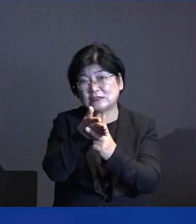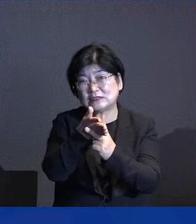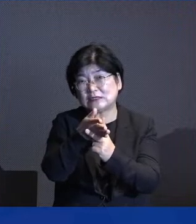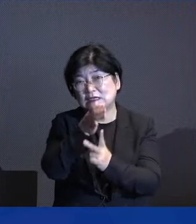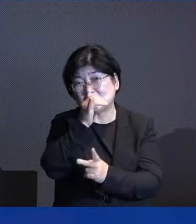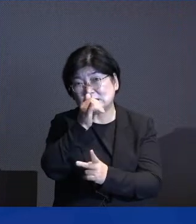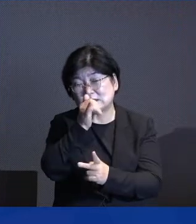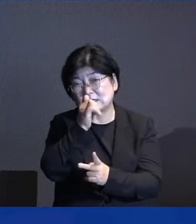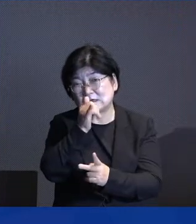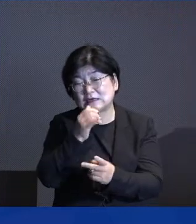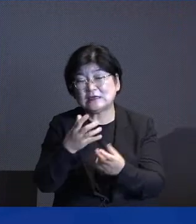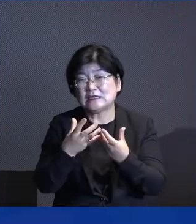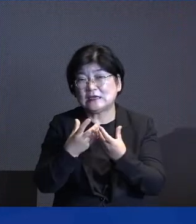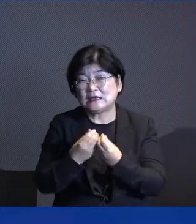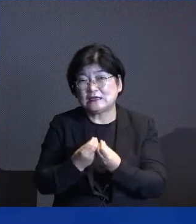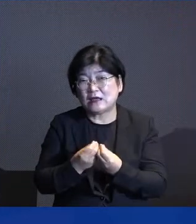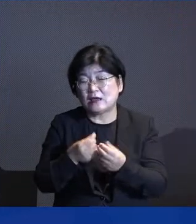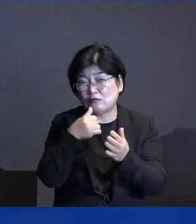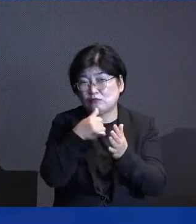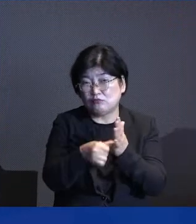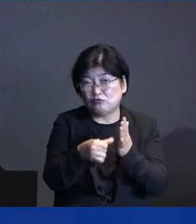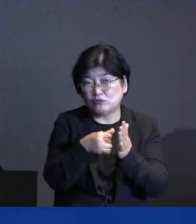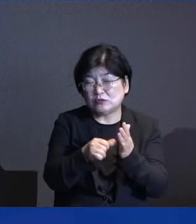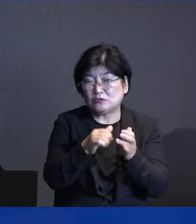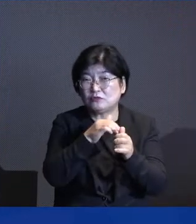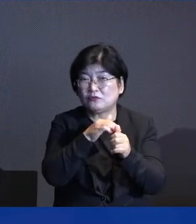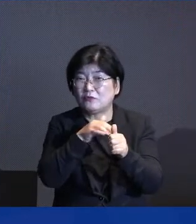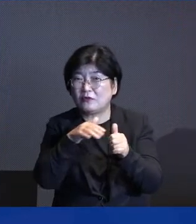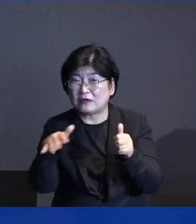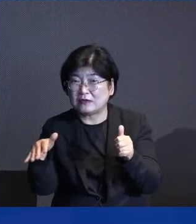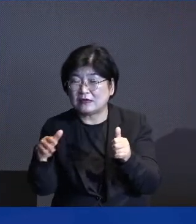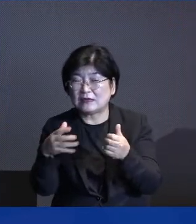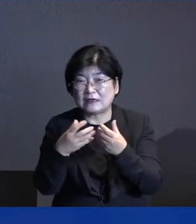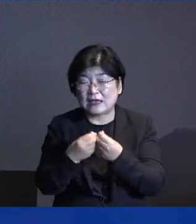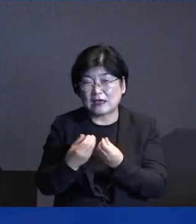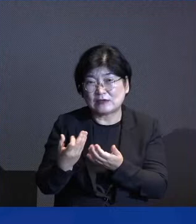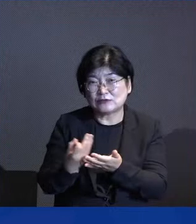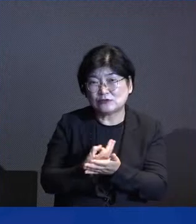material resources, which I used the household income, and the